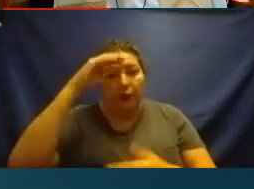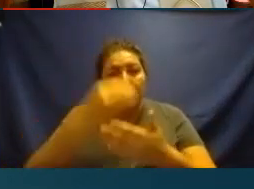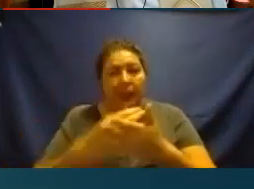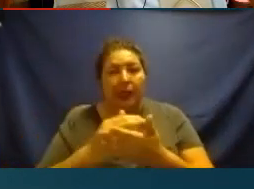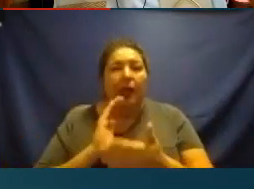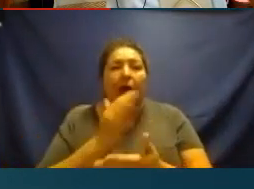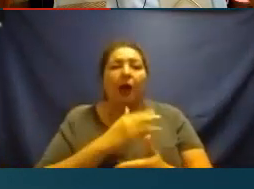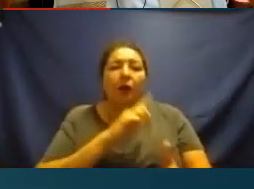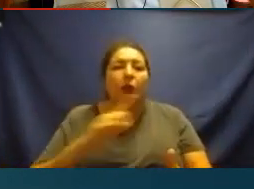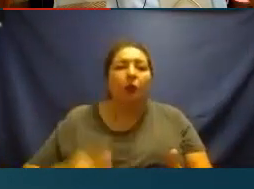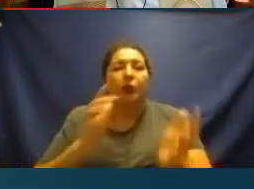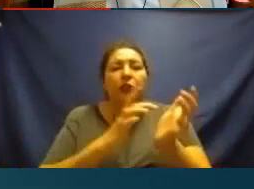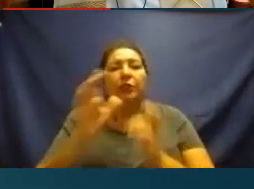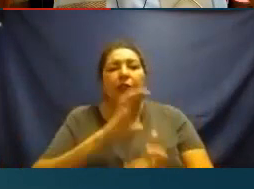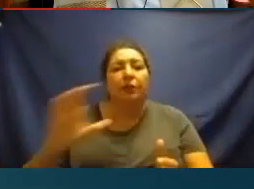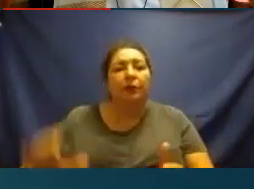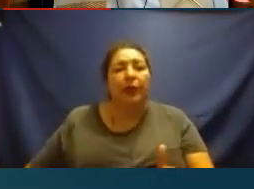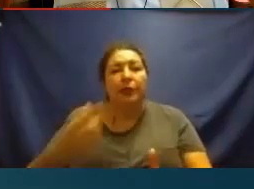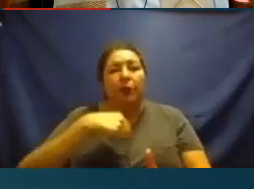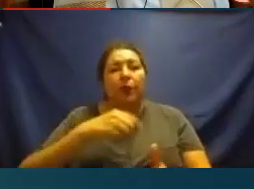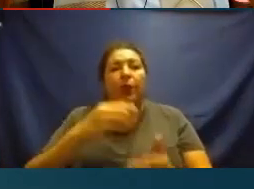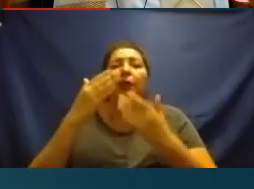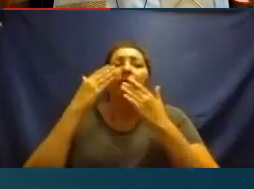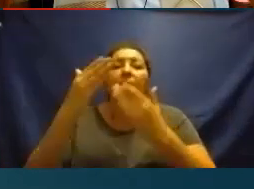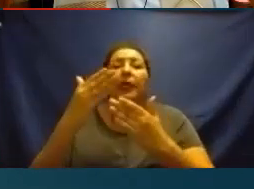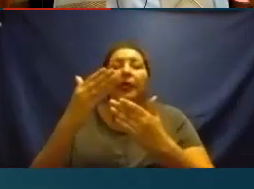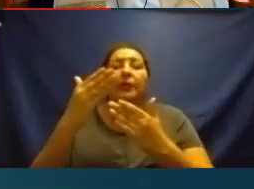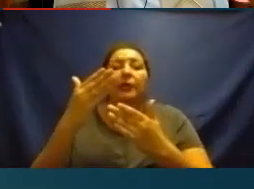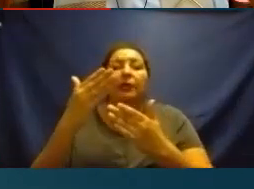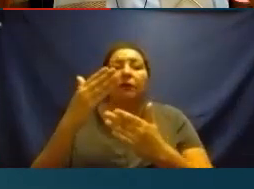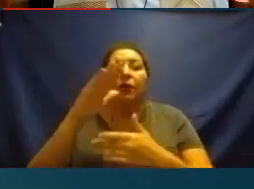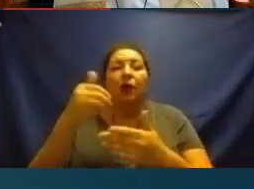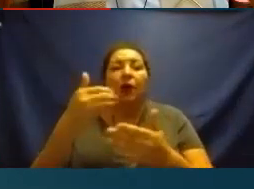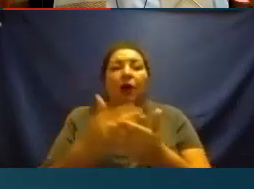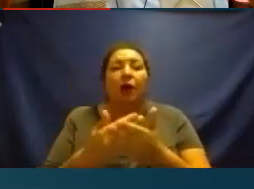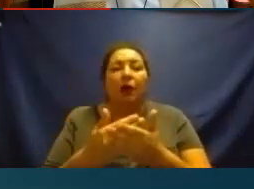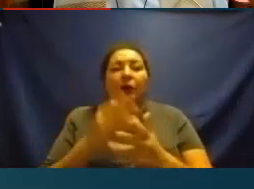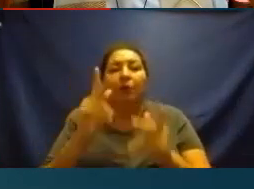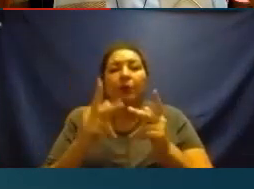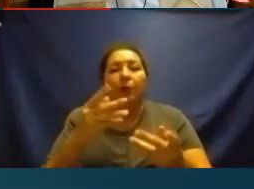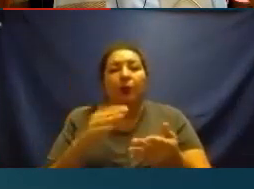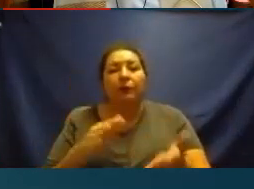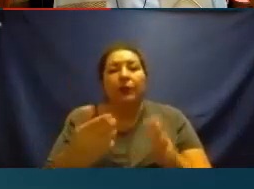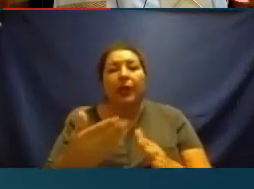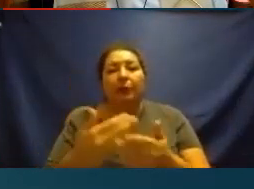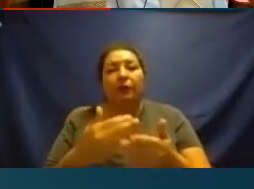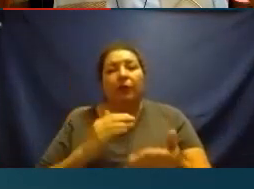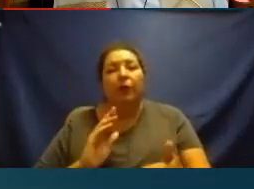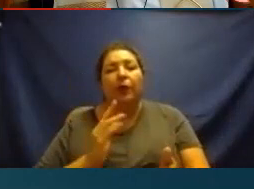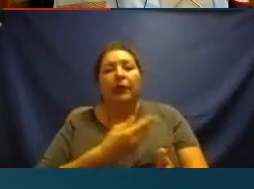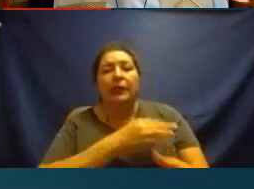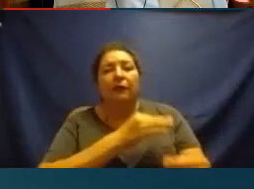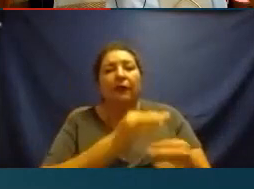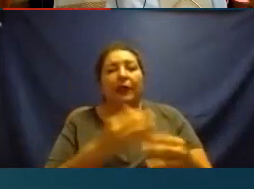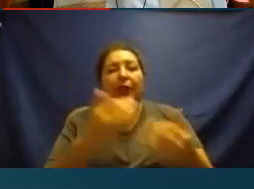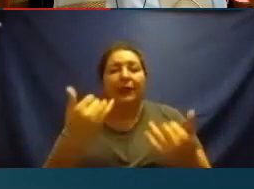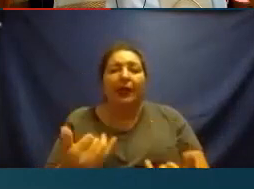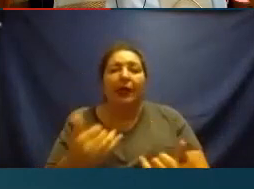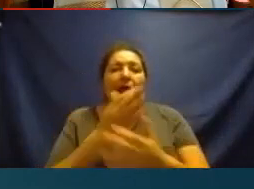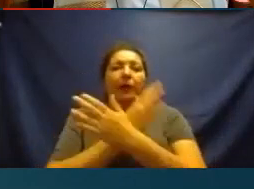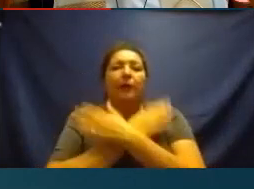our Lord Jesus Christ. We give thanks for all those who have gone before us in the faith and now rest from their